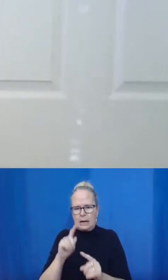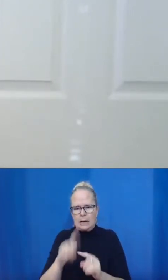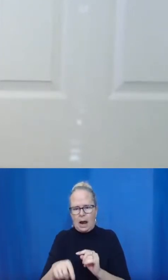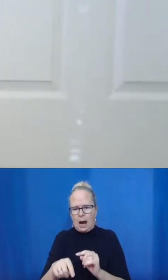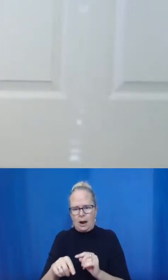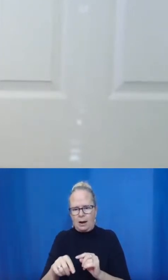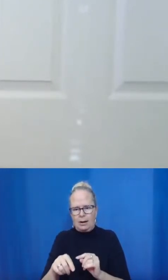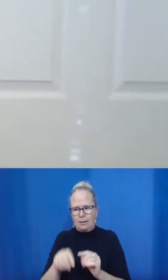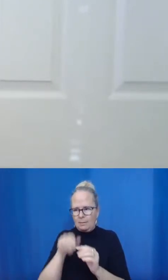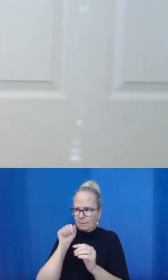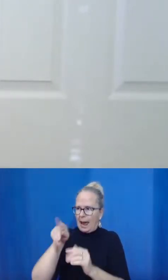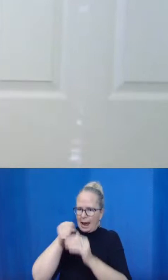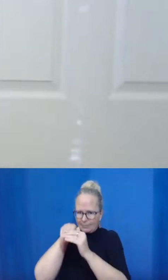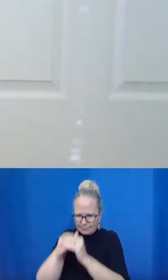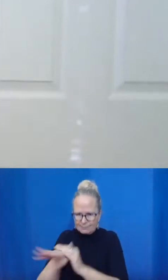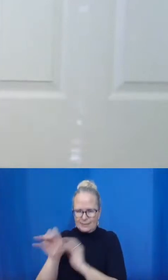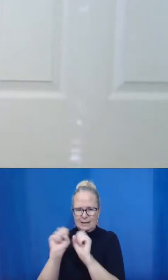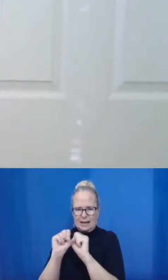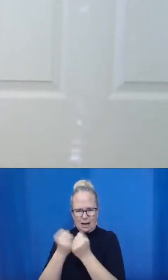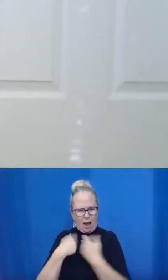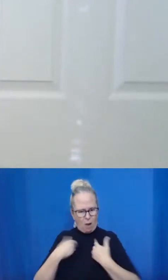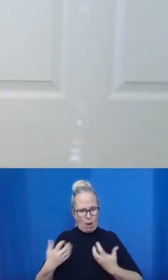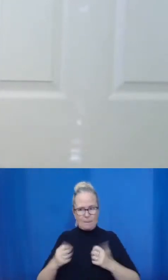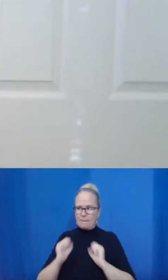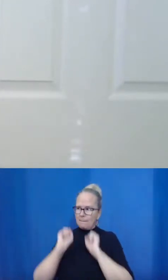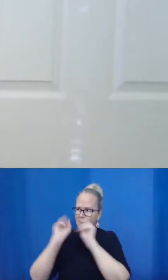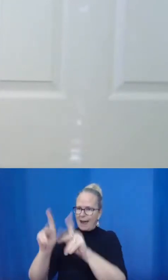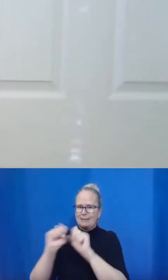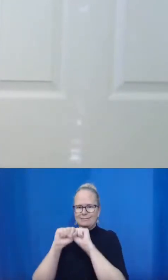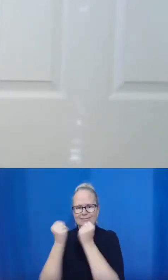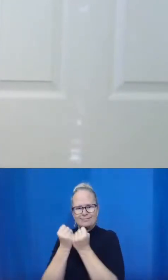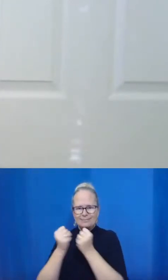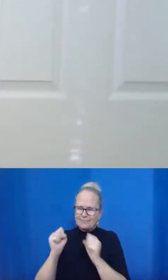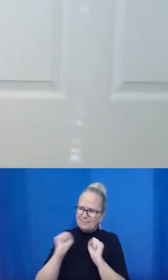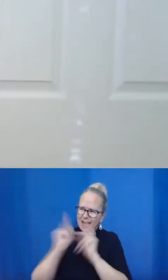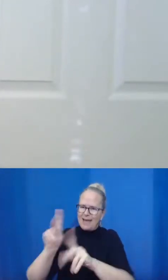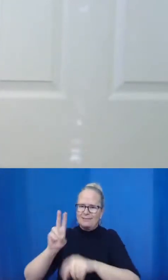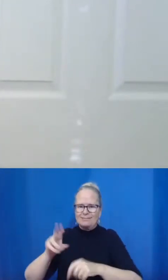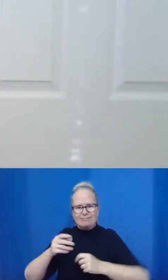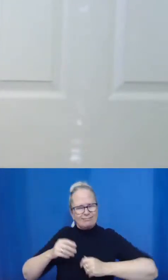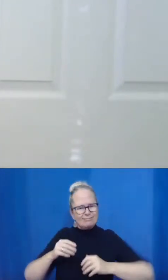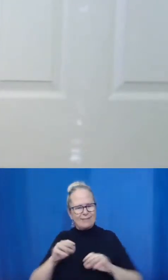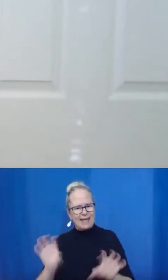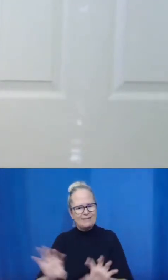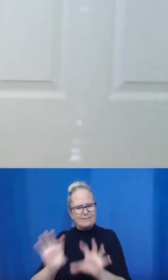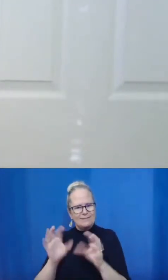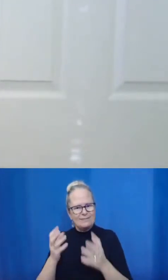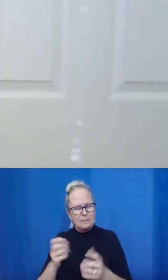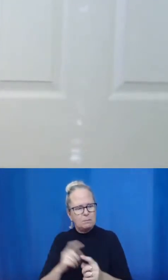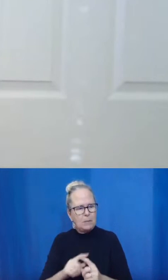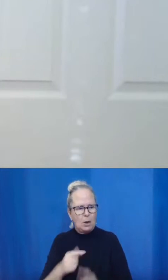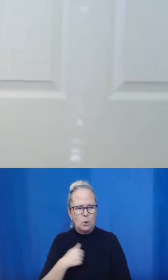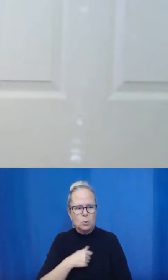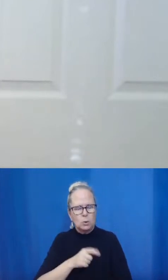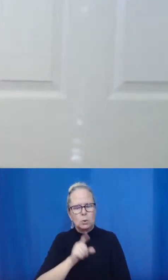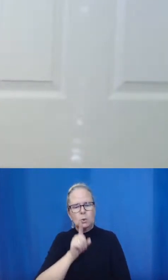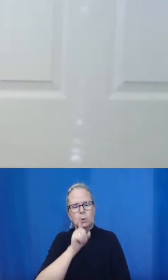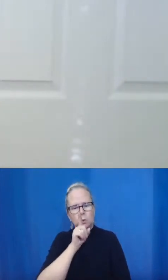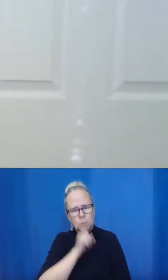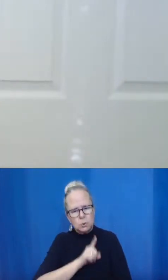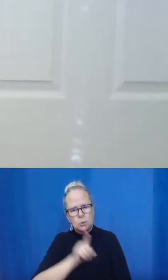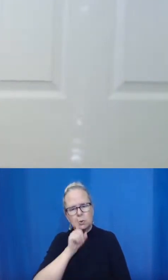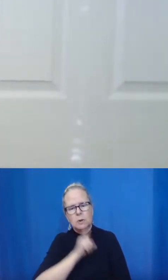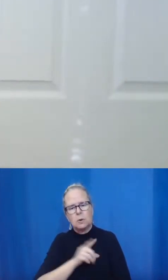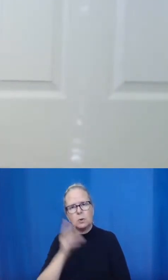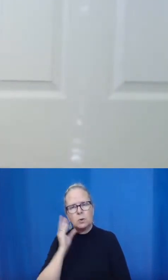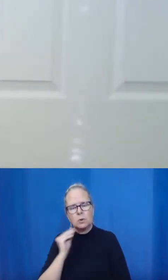And it's been very isolating. And there's rifts in my family too. I do have one family member